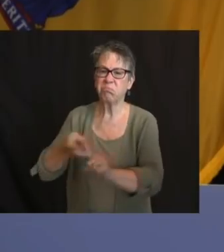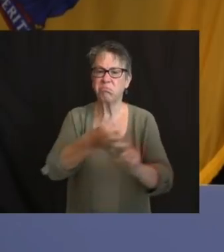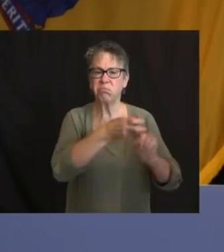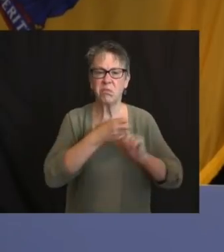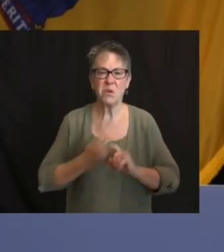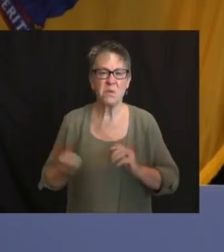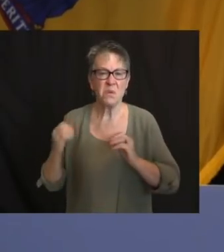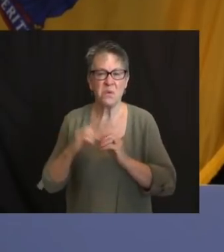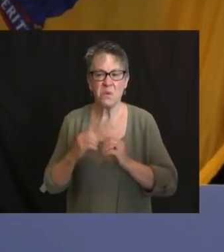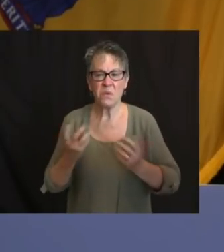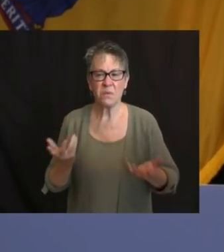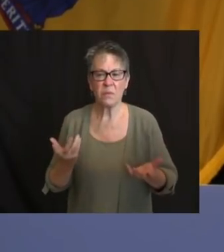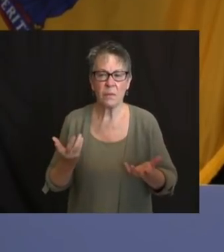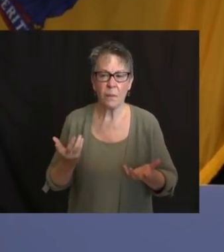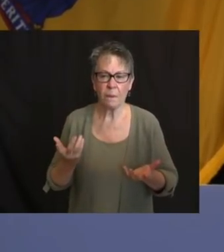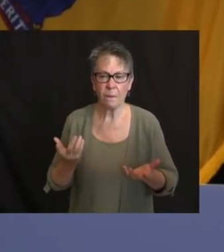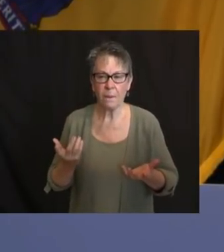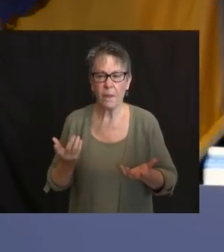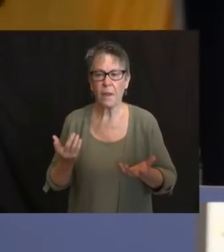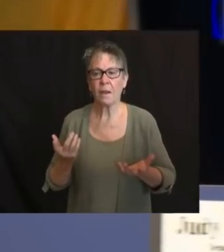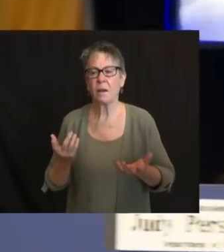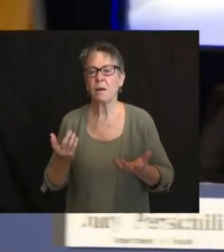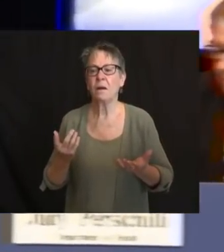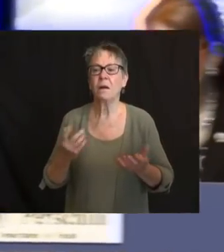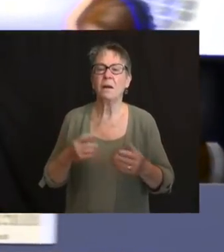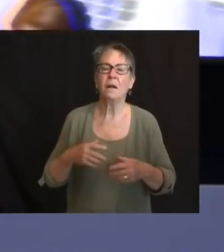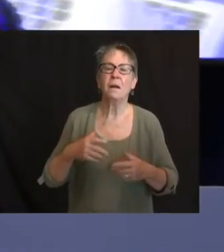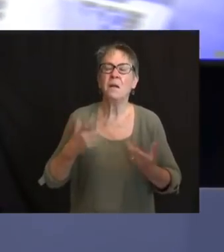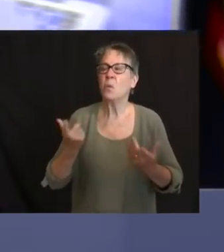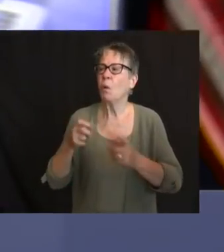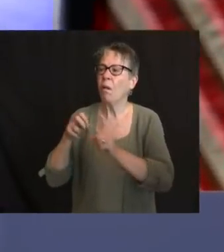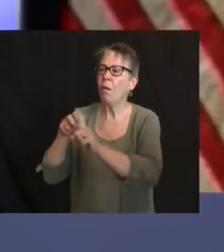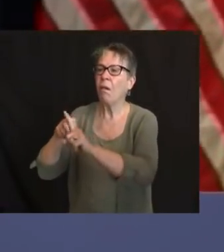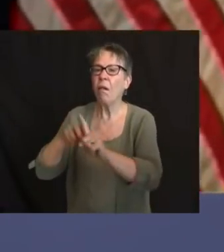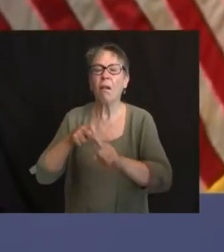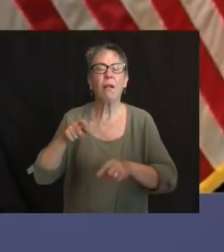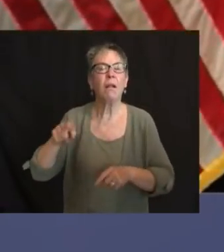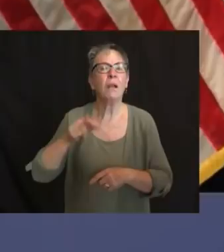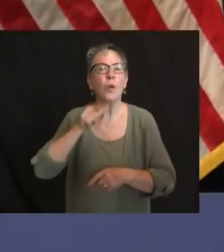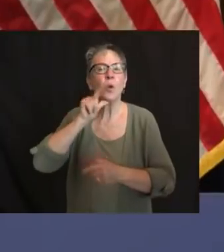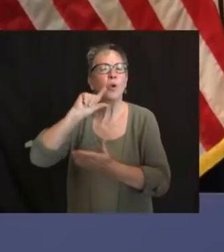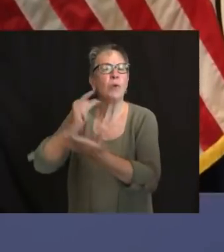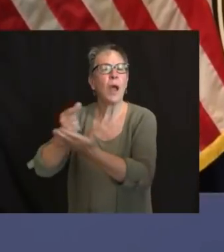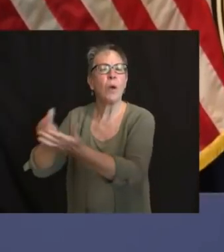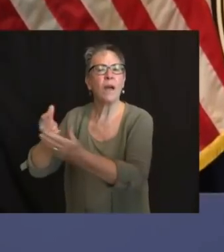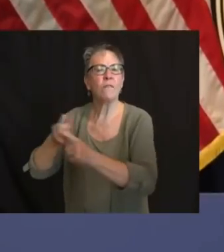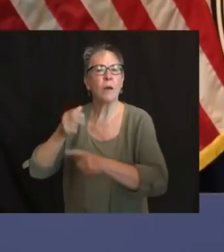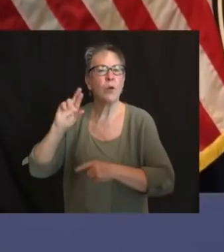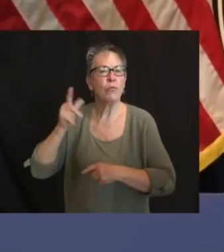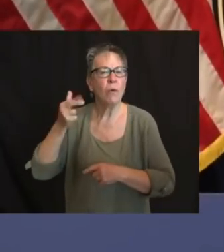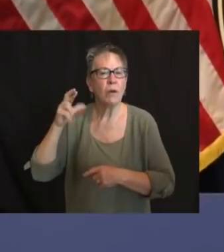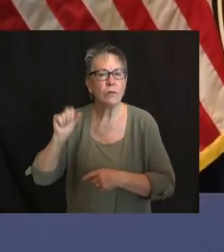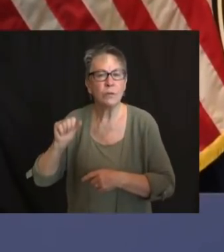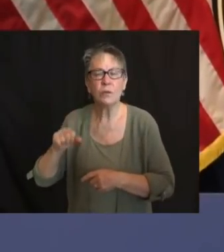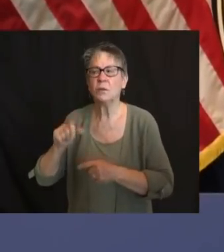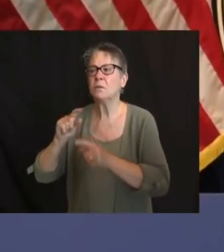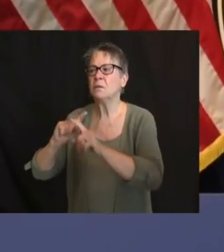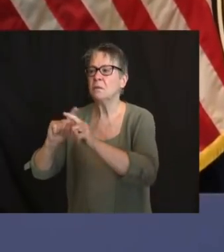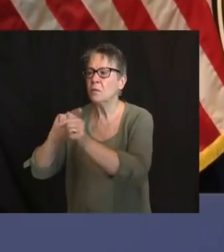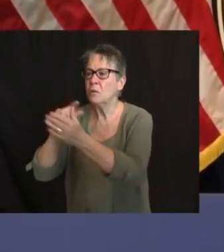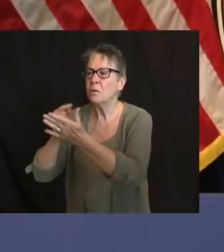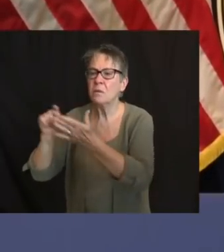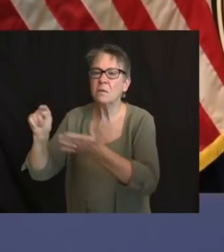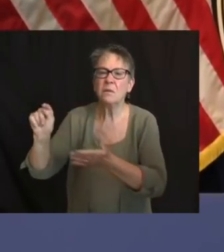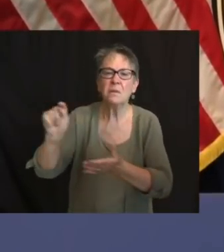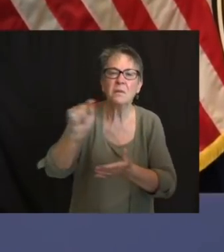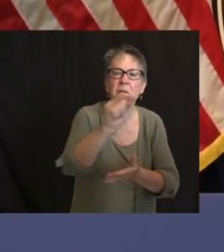general population. I can't speak to the specifics of the local. We don't need the bodies, we need the money. We need the money too, by the